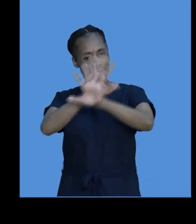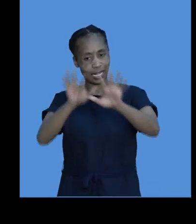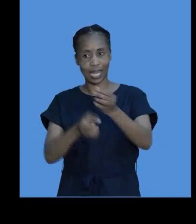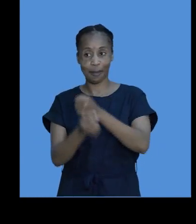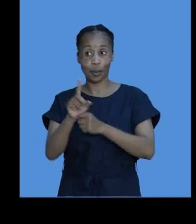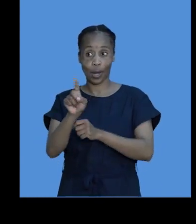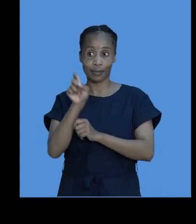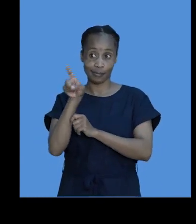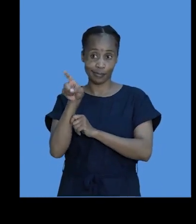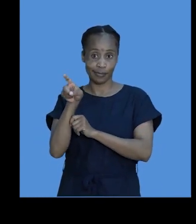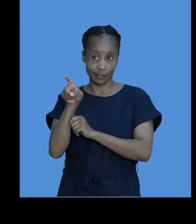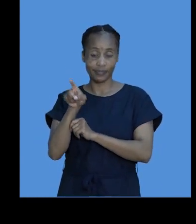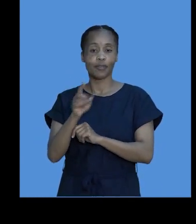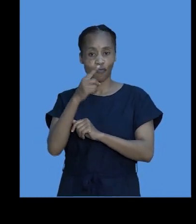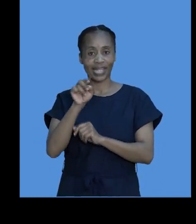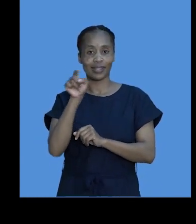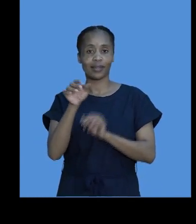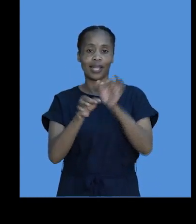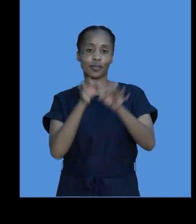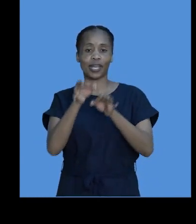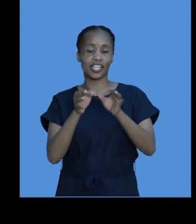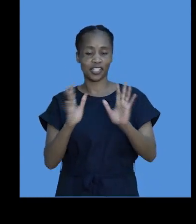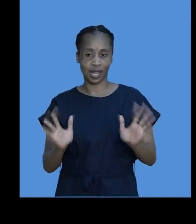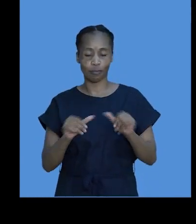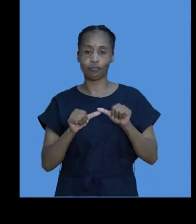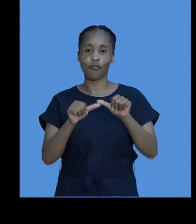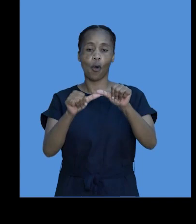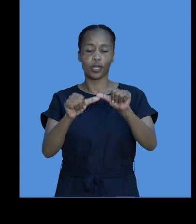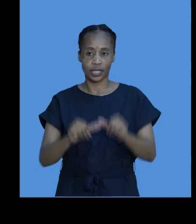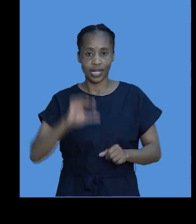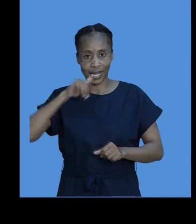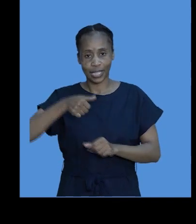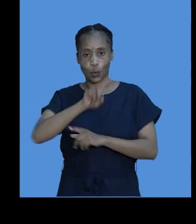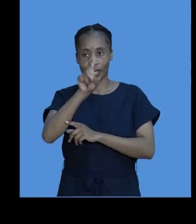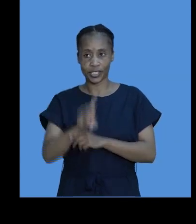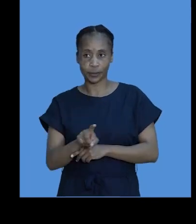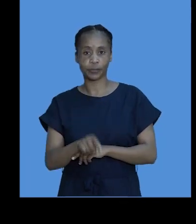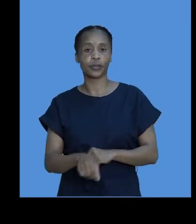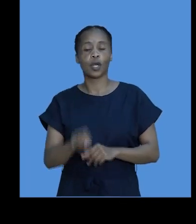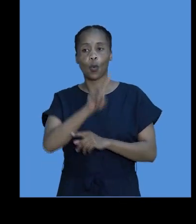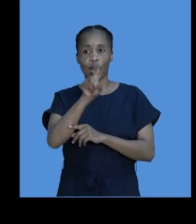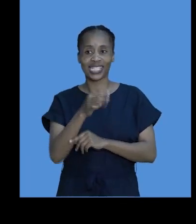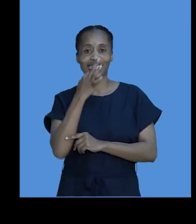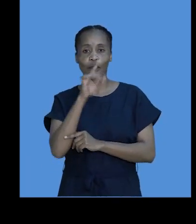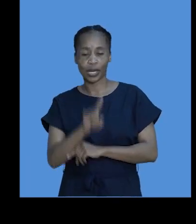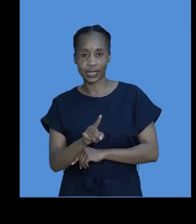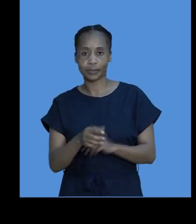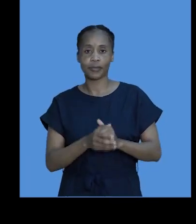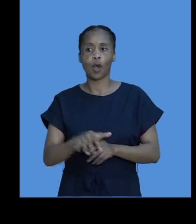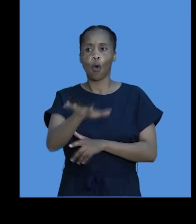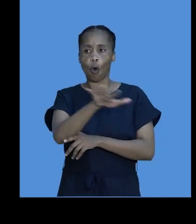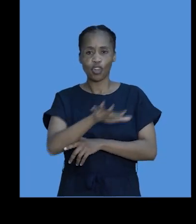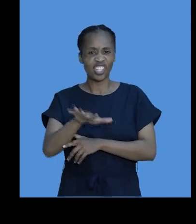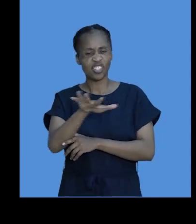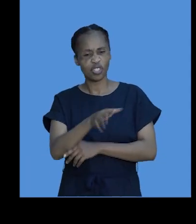to explain what is going on there. Right, so that is the explanation there. Let's move on to the next